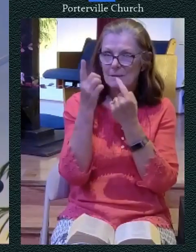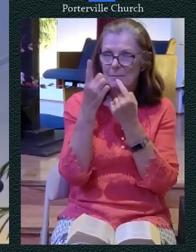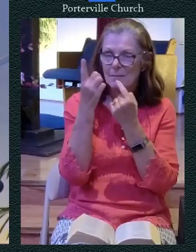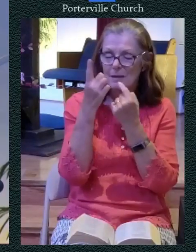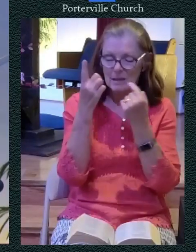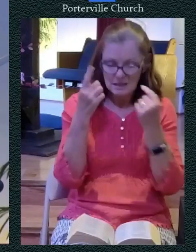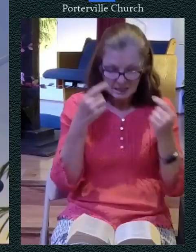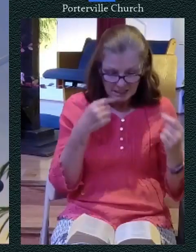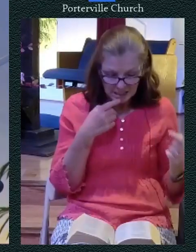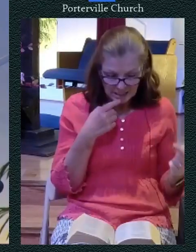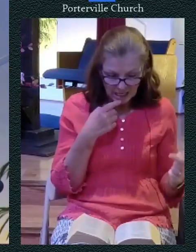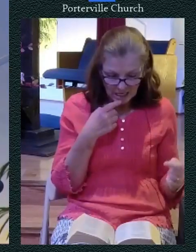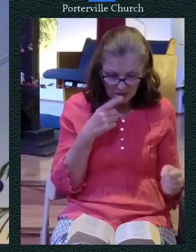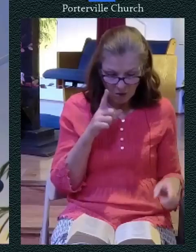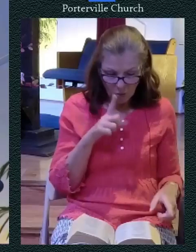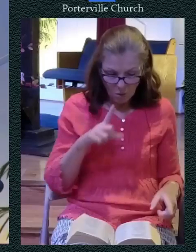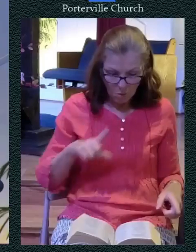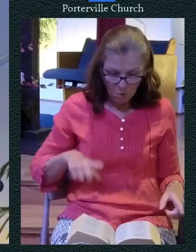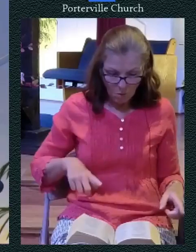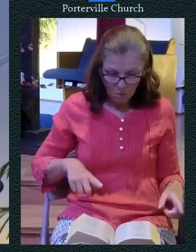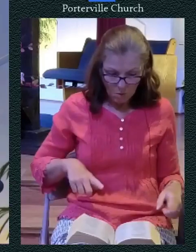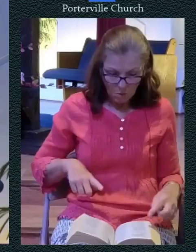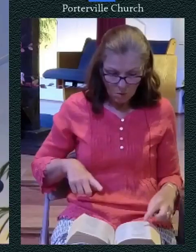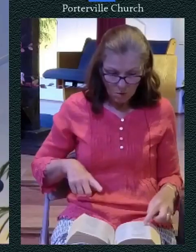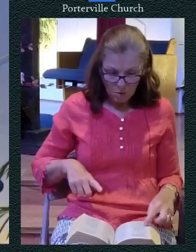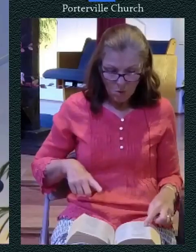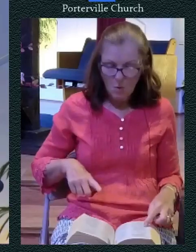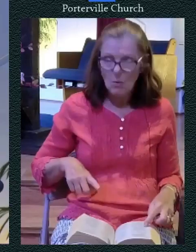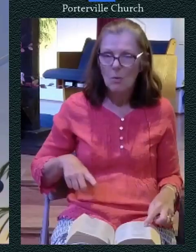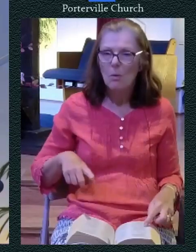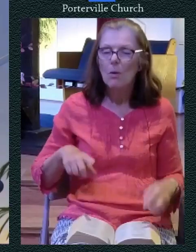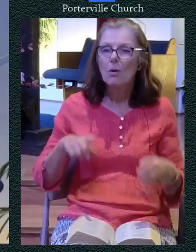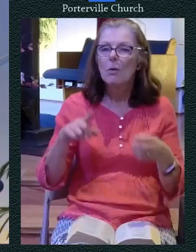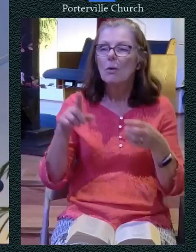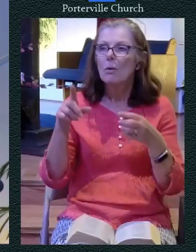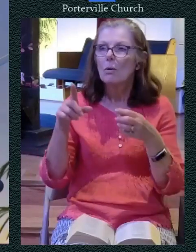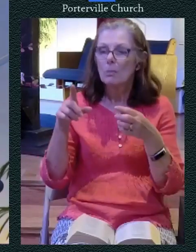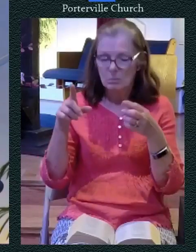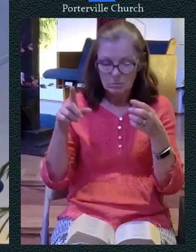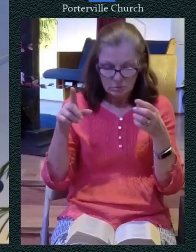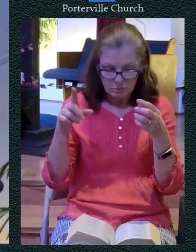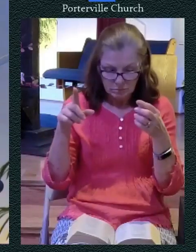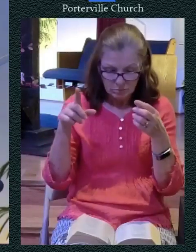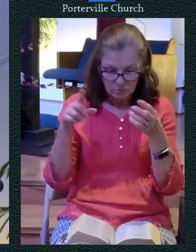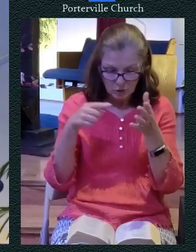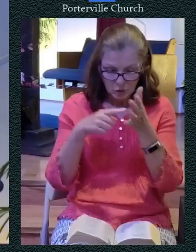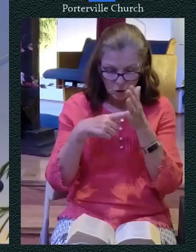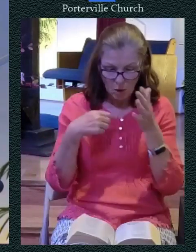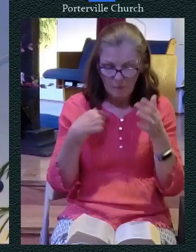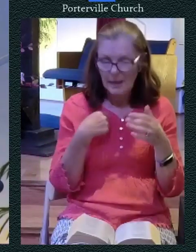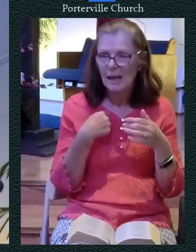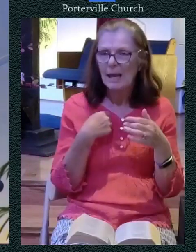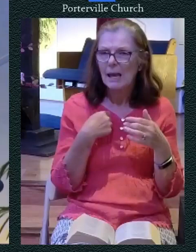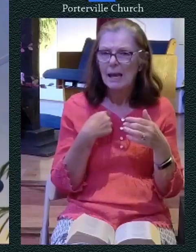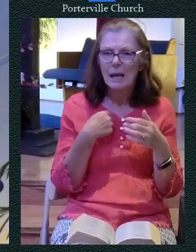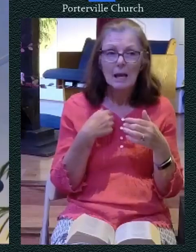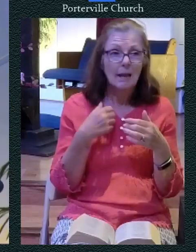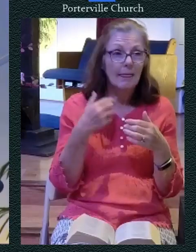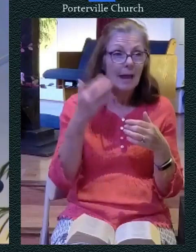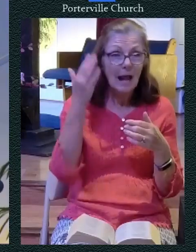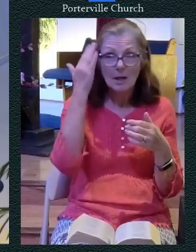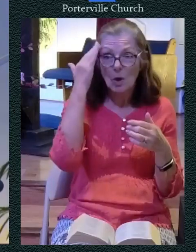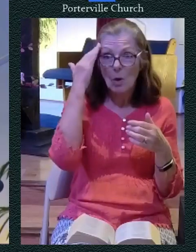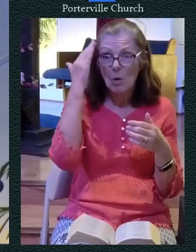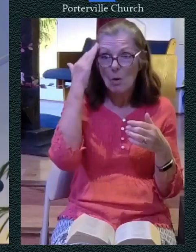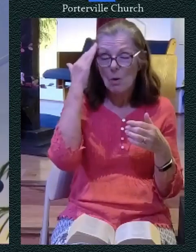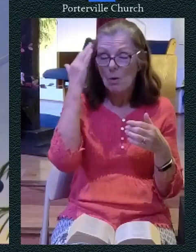"Lord, make me to know." That's a slightly different kind of prayer. He's not saying, "Lord, save me from this,"